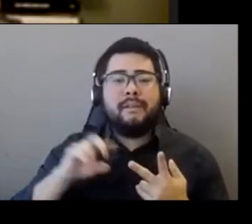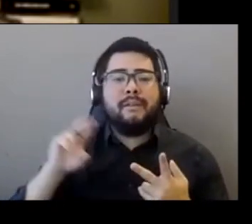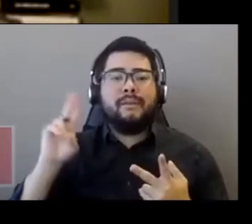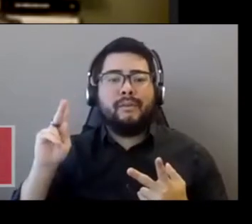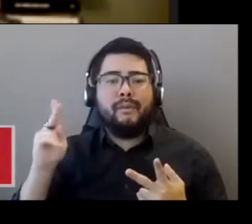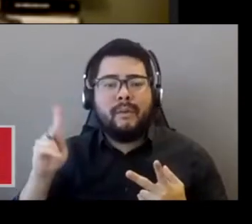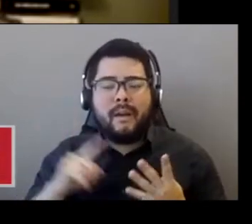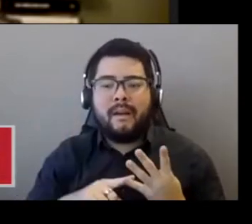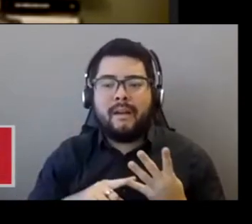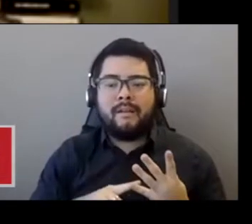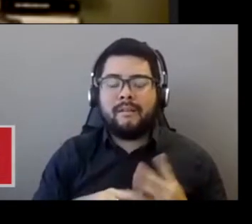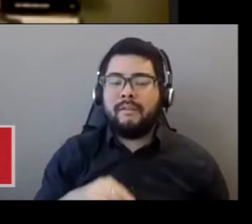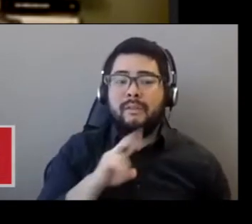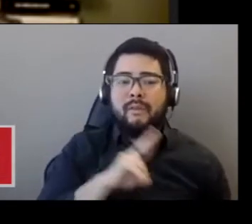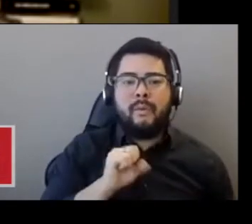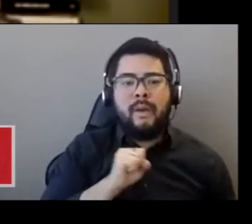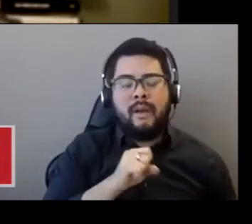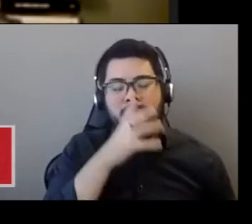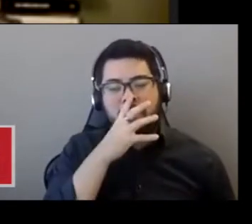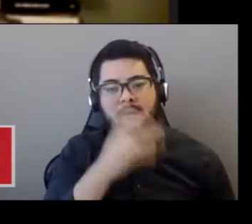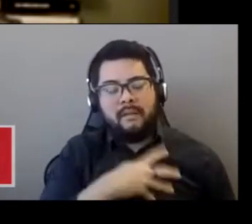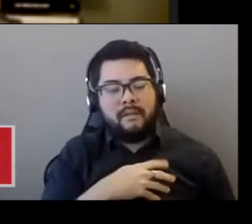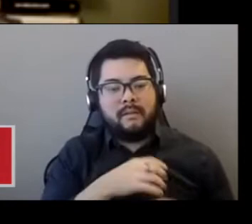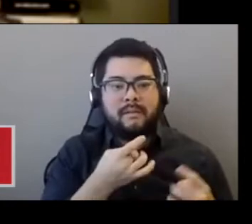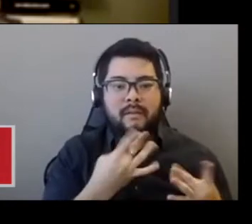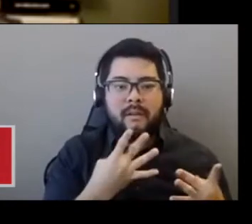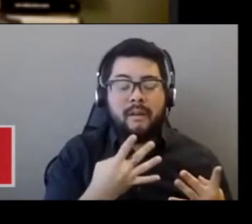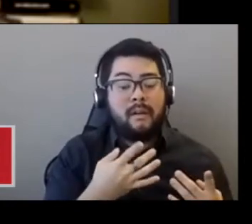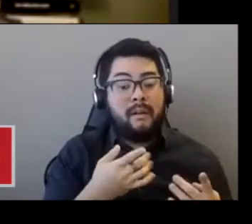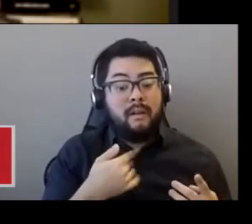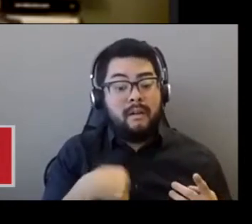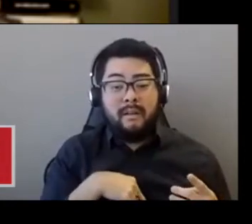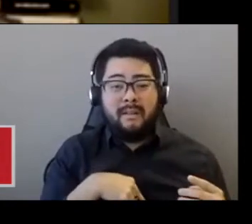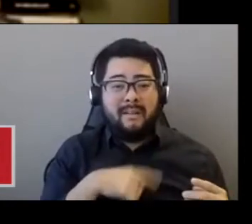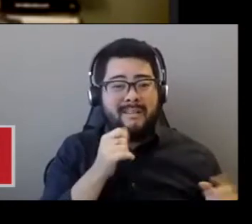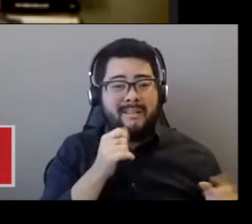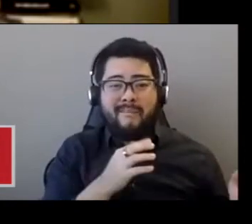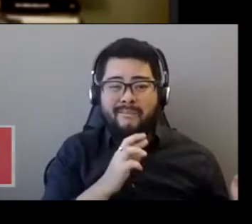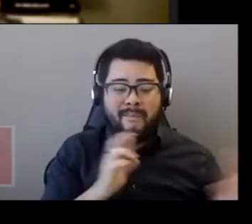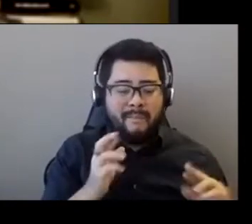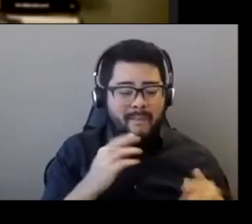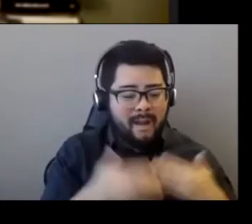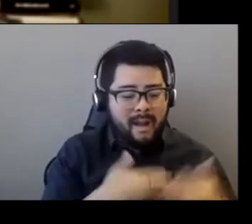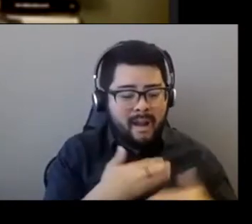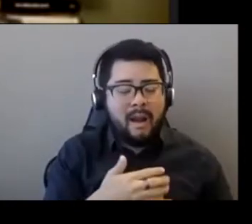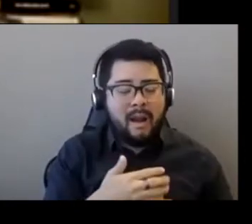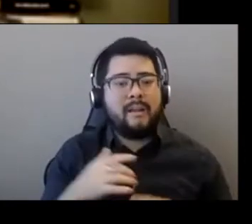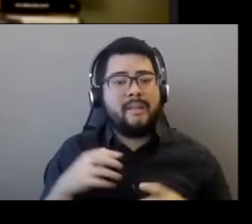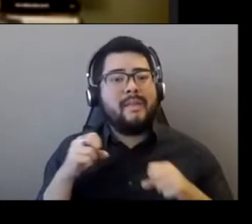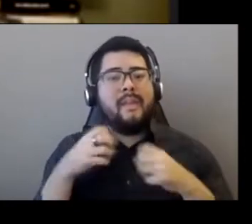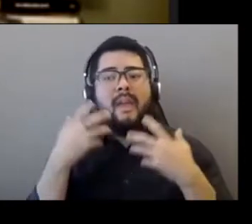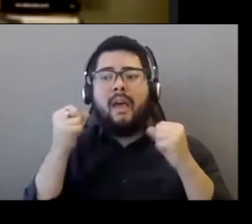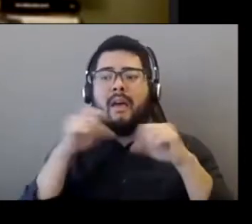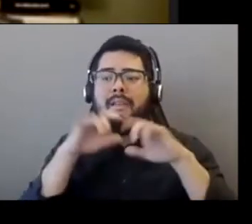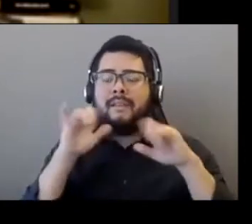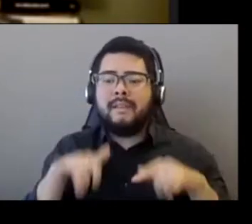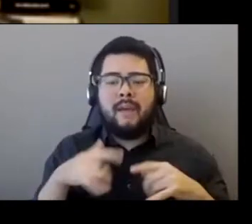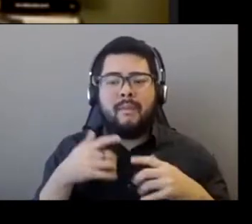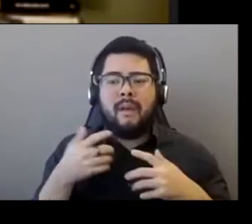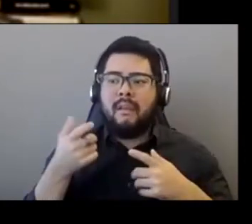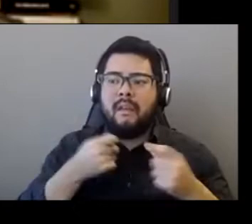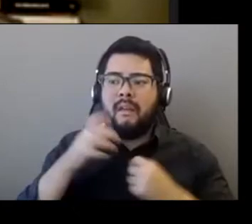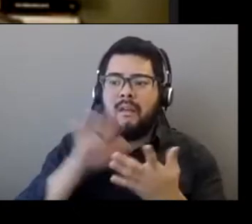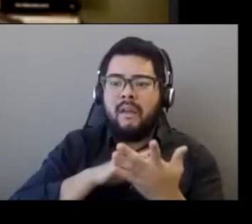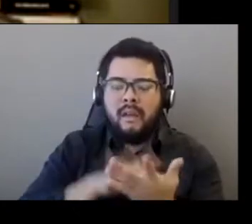I mean, it's a joke. They didn't prepare at all. They had gutted health systems and so on. But we